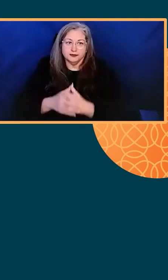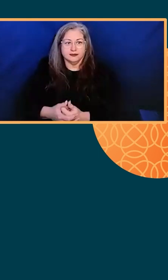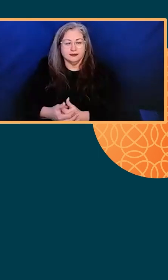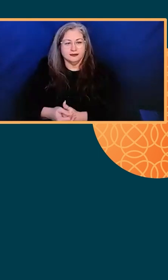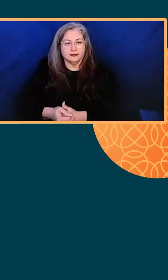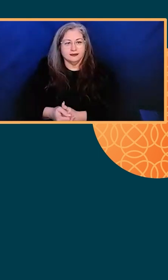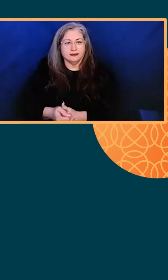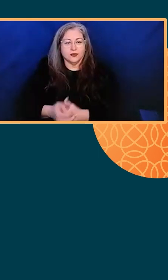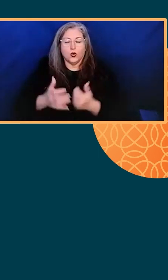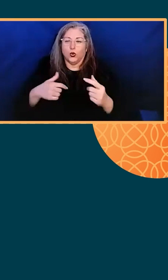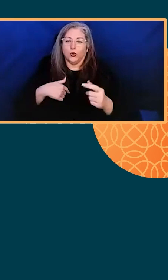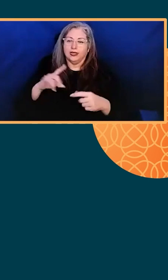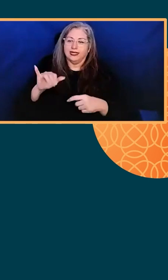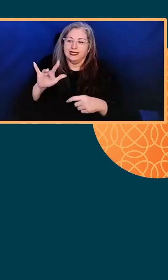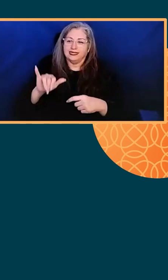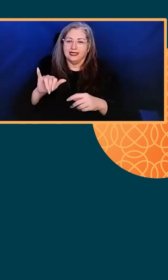This is Lindsey.